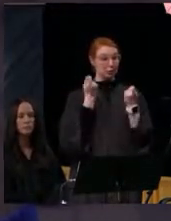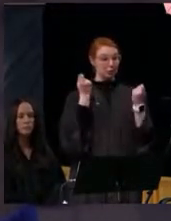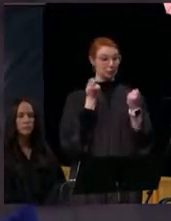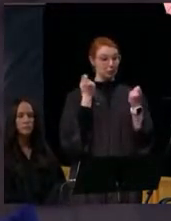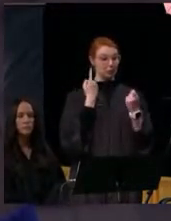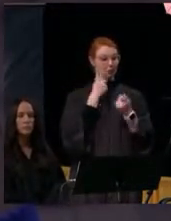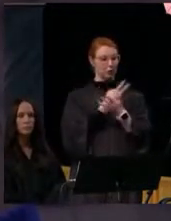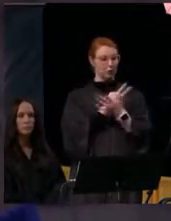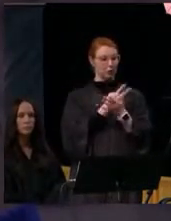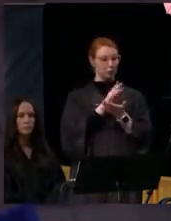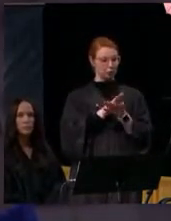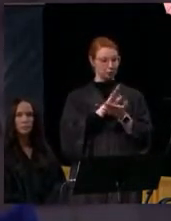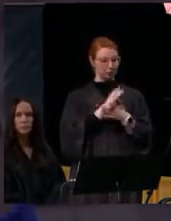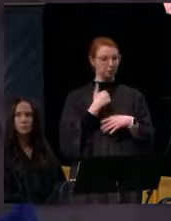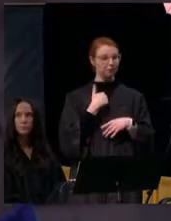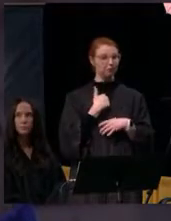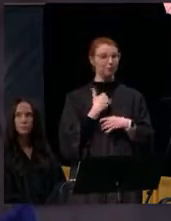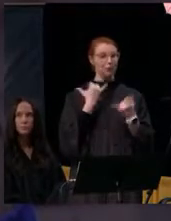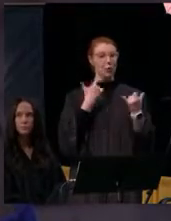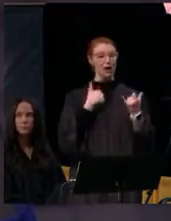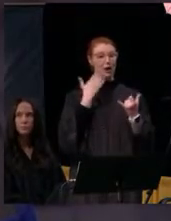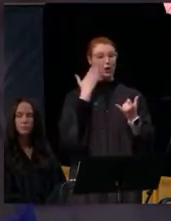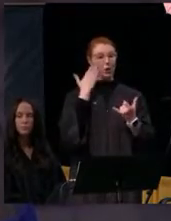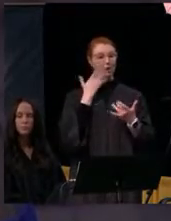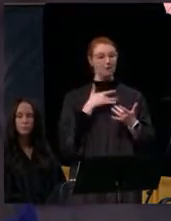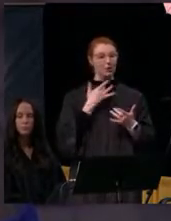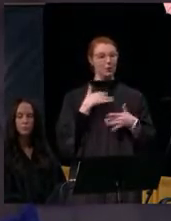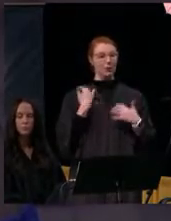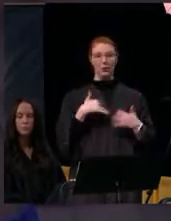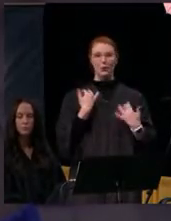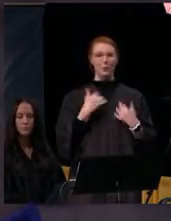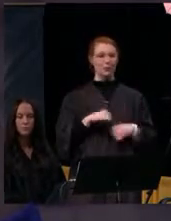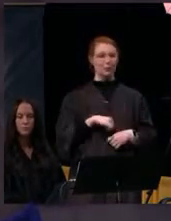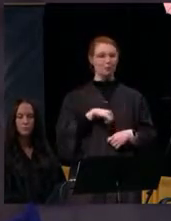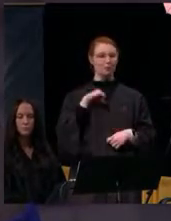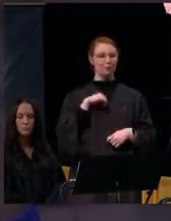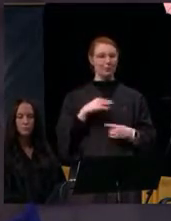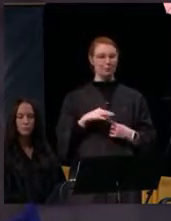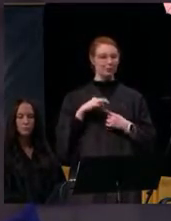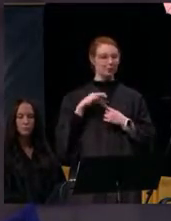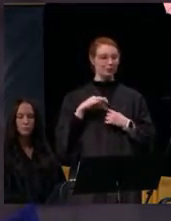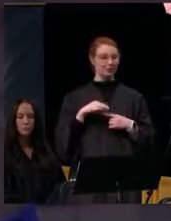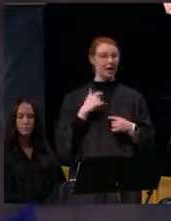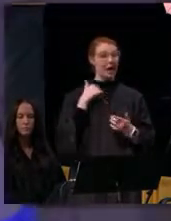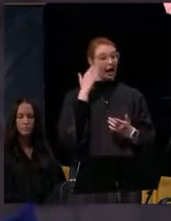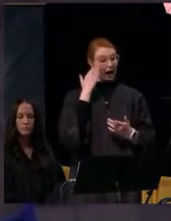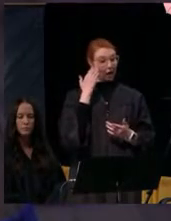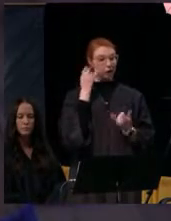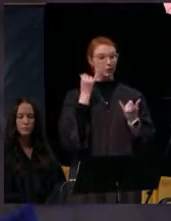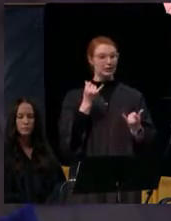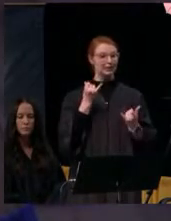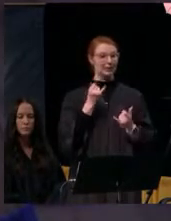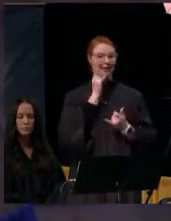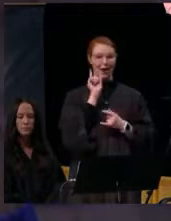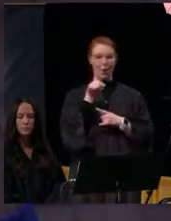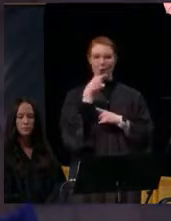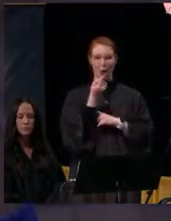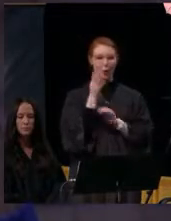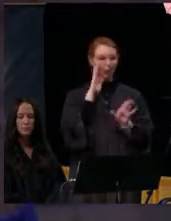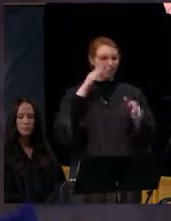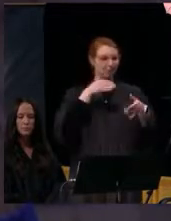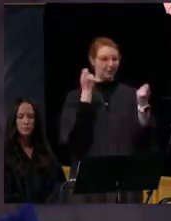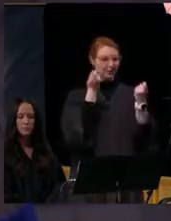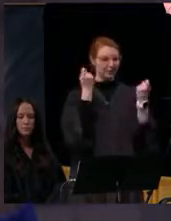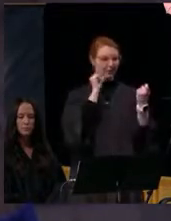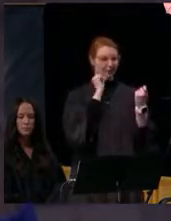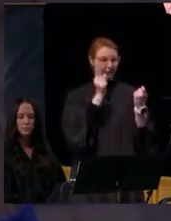graduate school, so I know how special this truly is. I know that today just isn't about the ceremony, but it's about